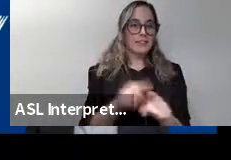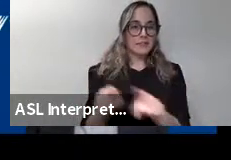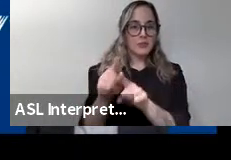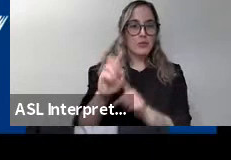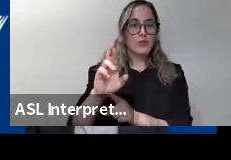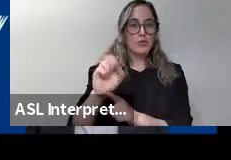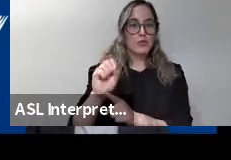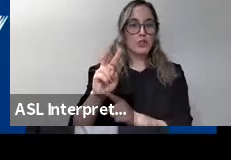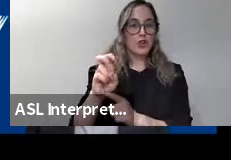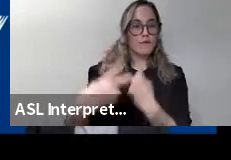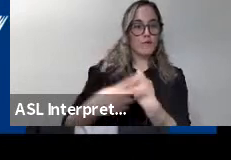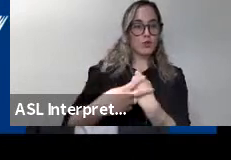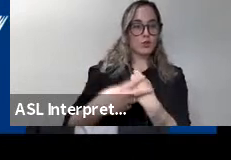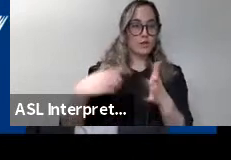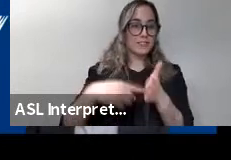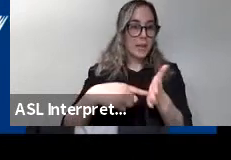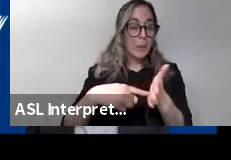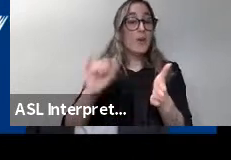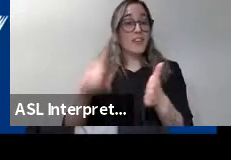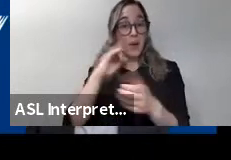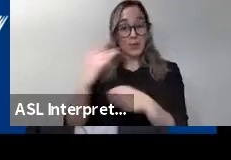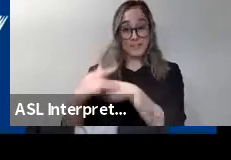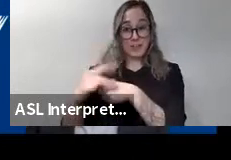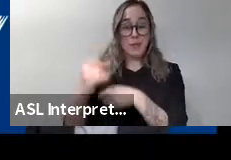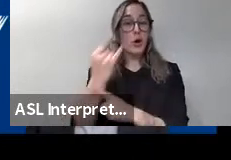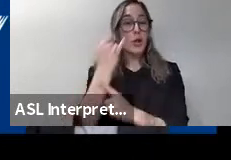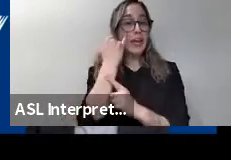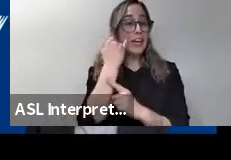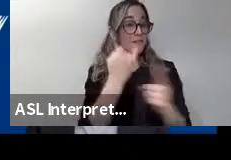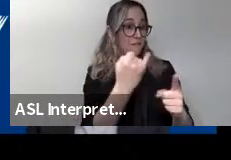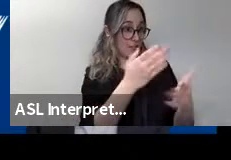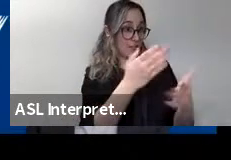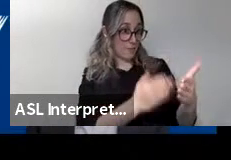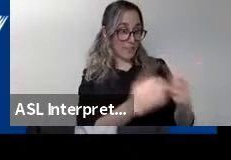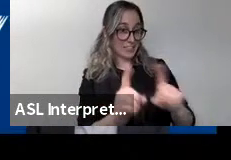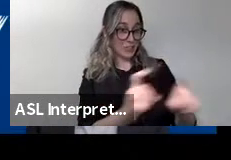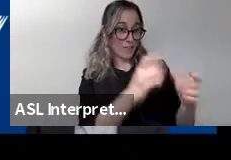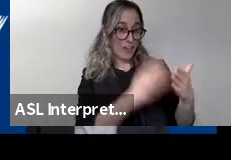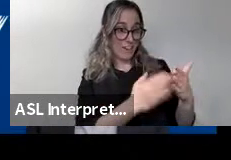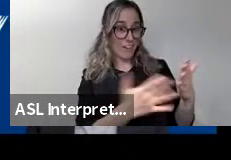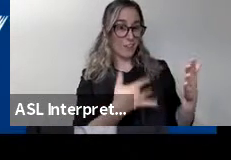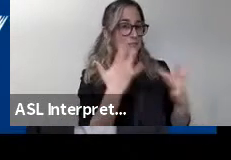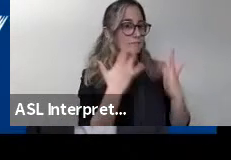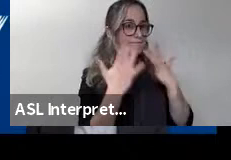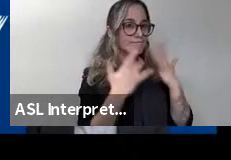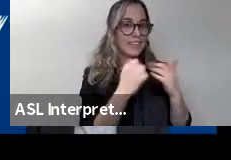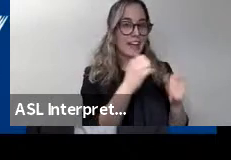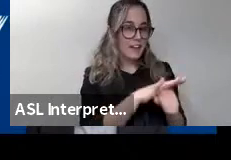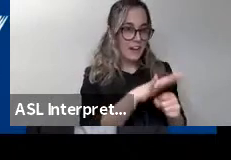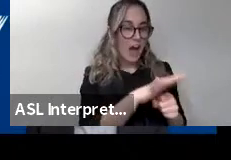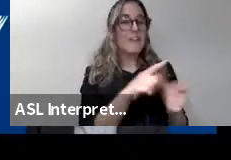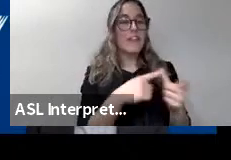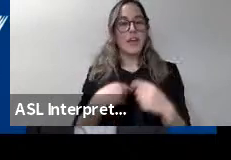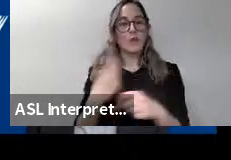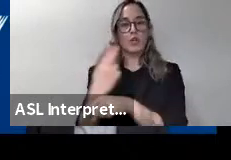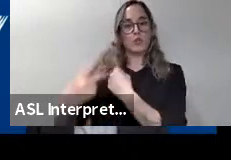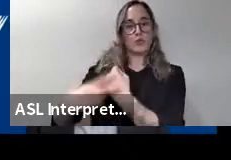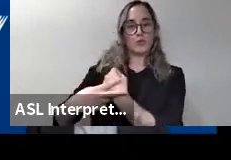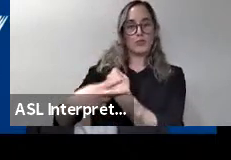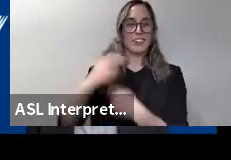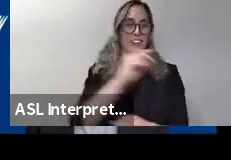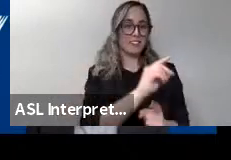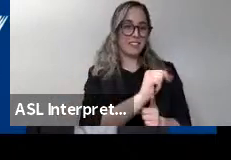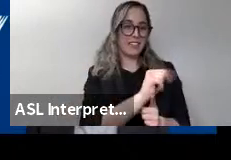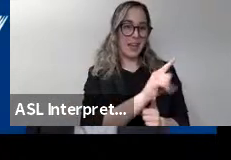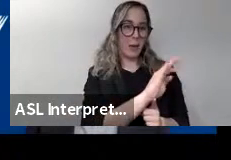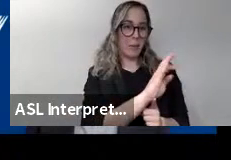reserve sample was available in case the number of completed surveys returned to us fell below the target within any given airport's DNL band.